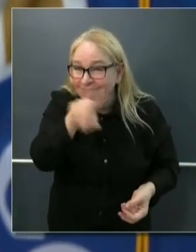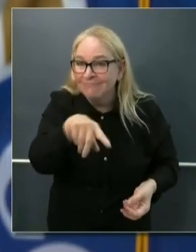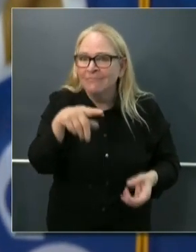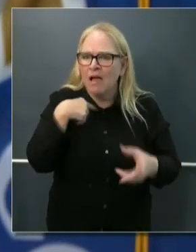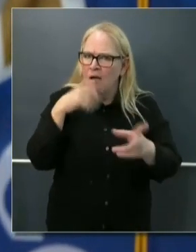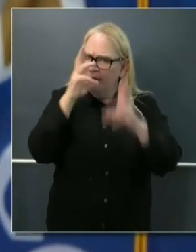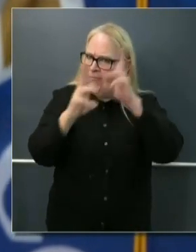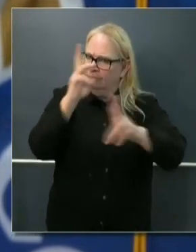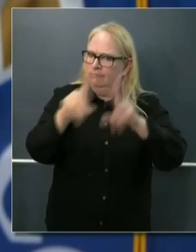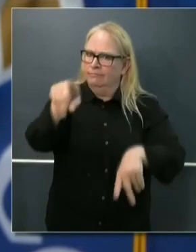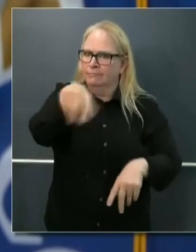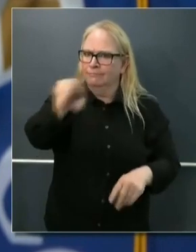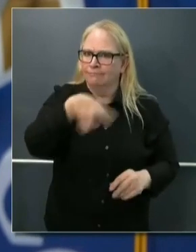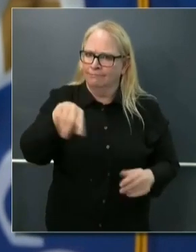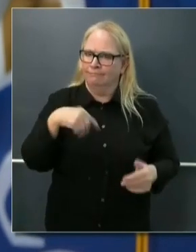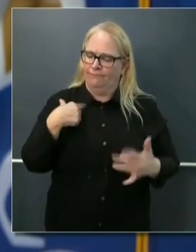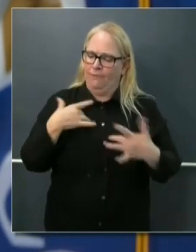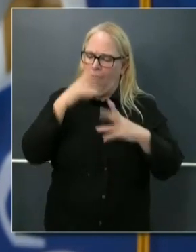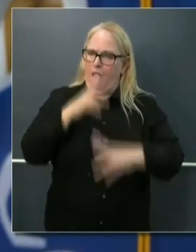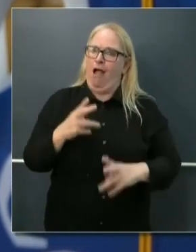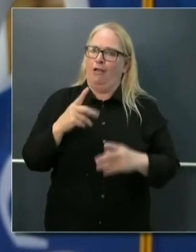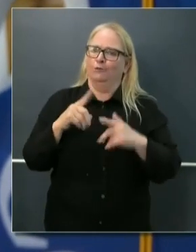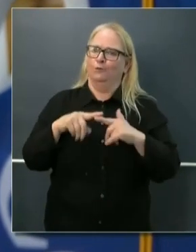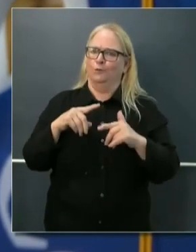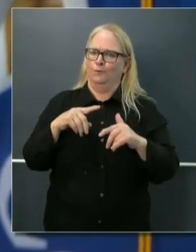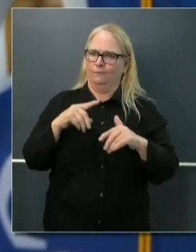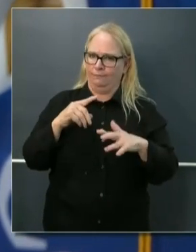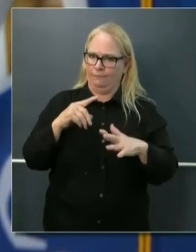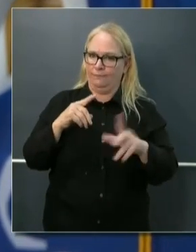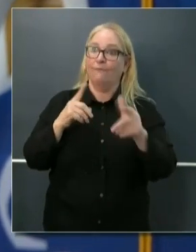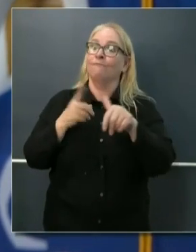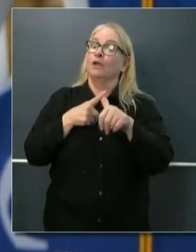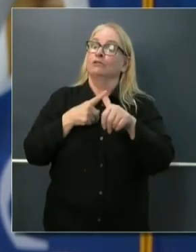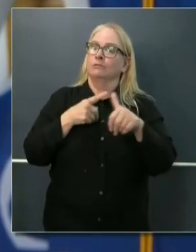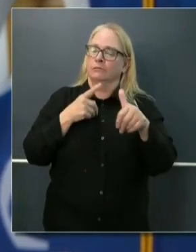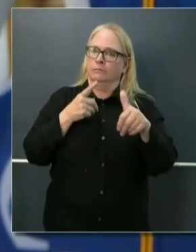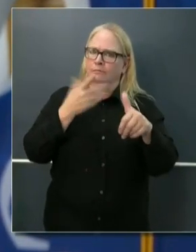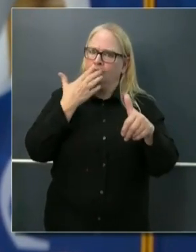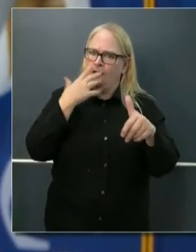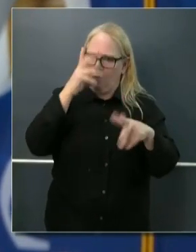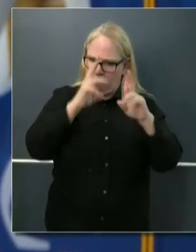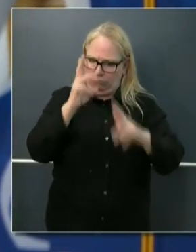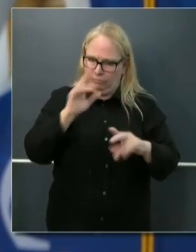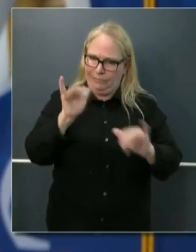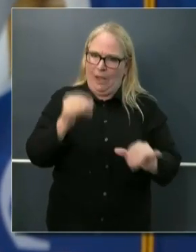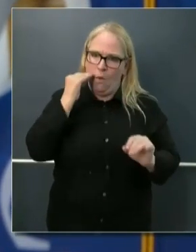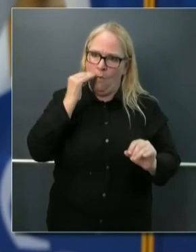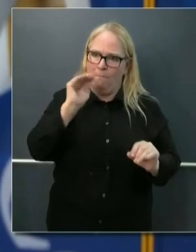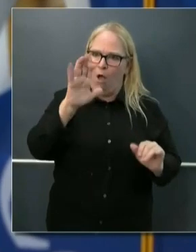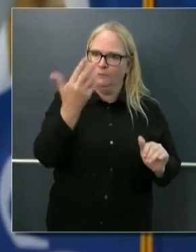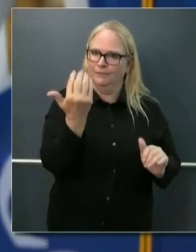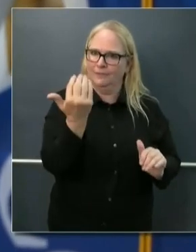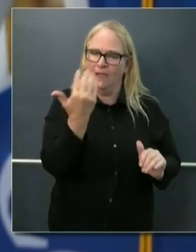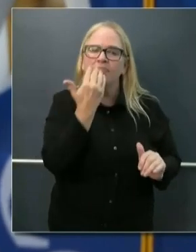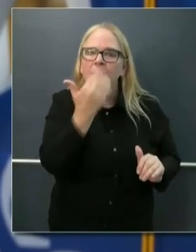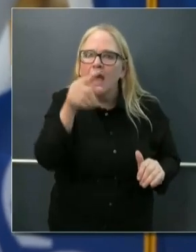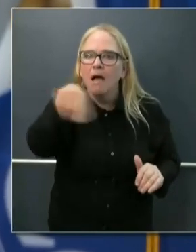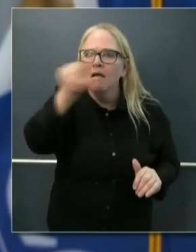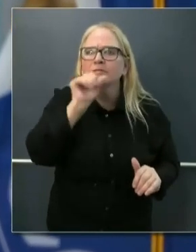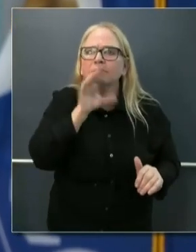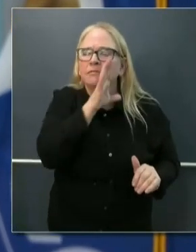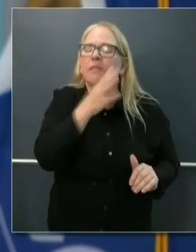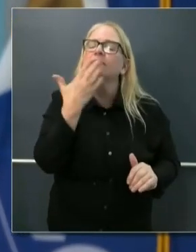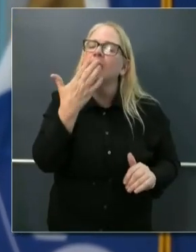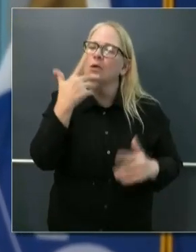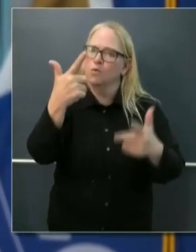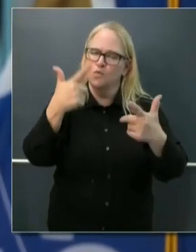of our governor on March 15th to stay at home, and because you answered that call, you have driven the curve down and you have saved lives in California. And we are here,